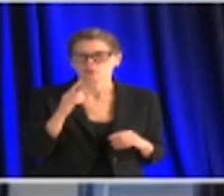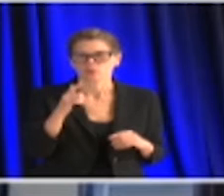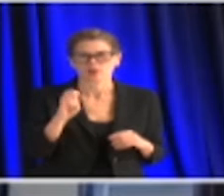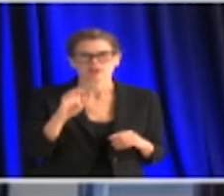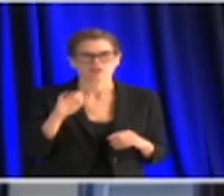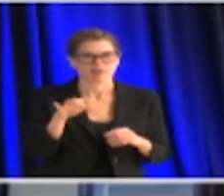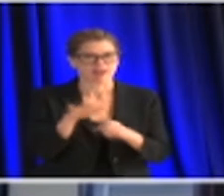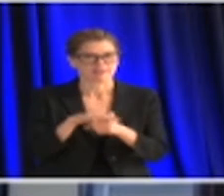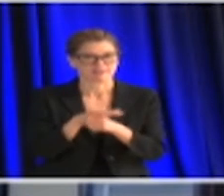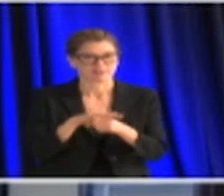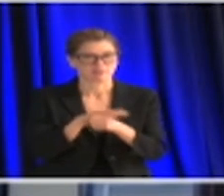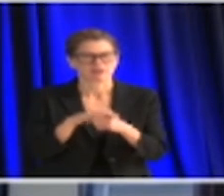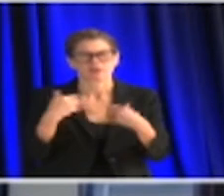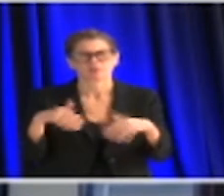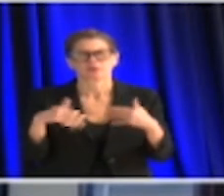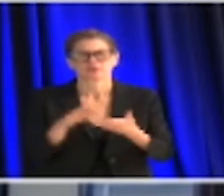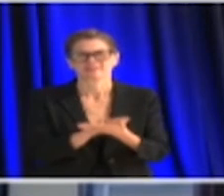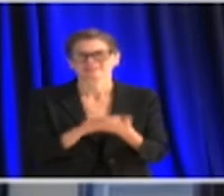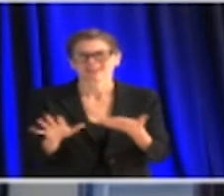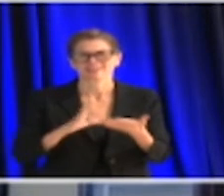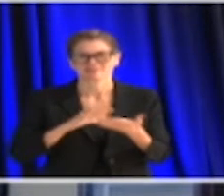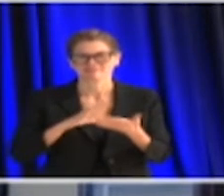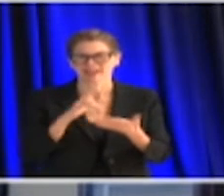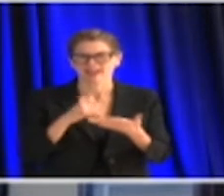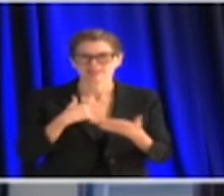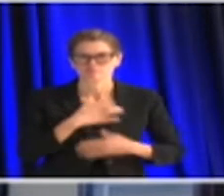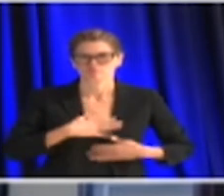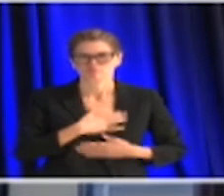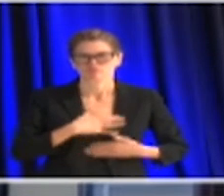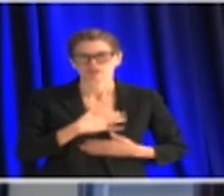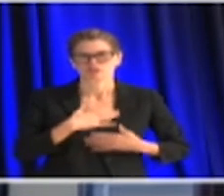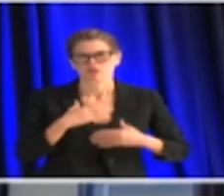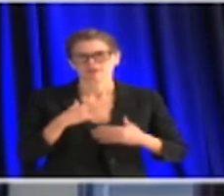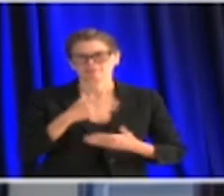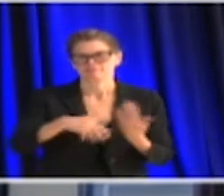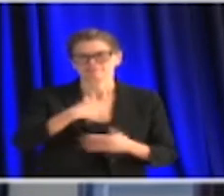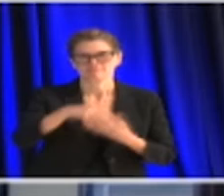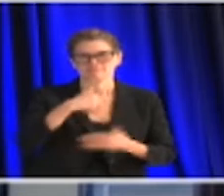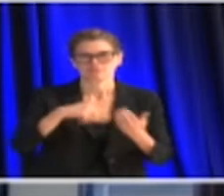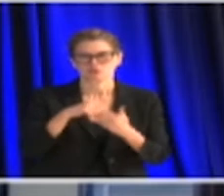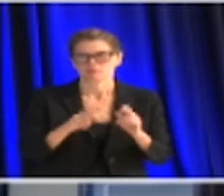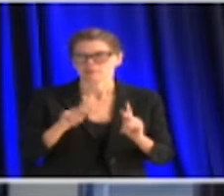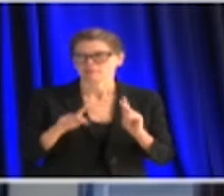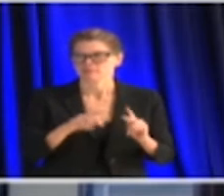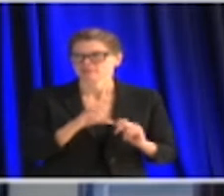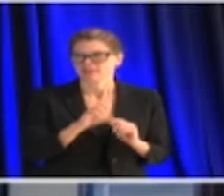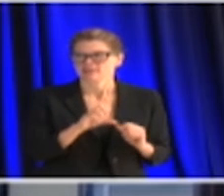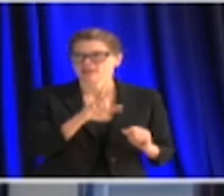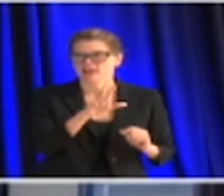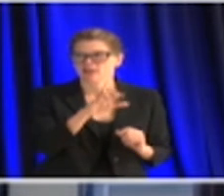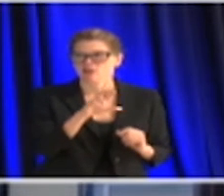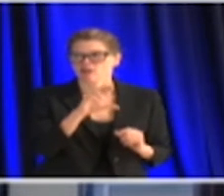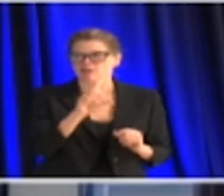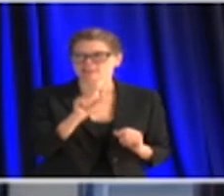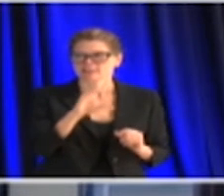candid dialogue with the residents on a number of important issues. I want to thank LRSCA board members Paul Frederick and